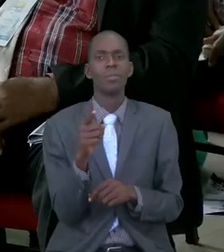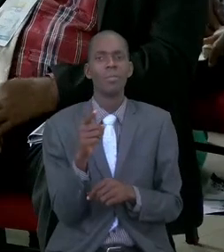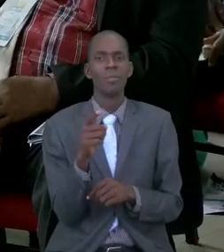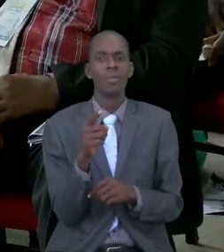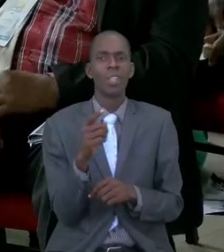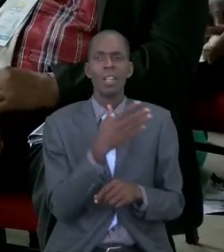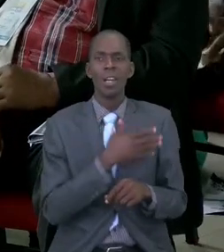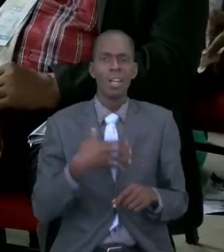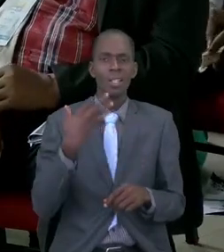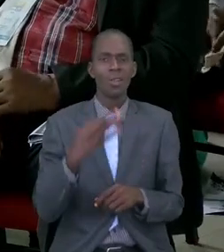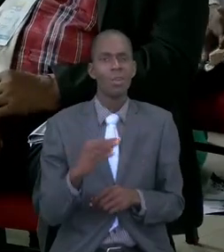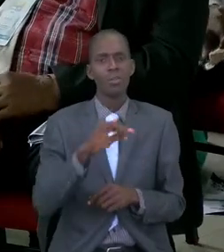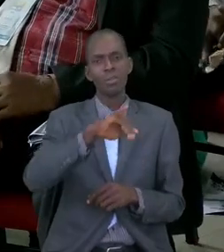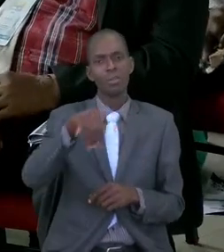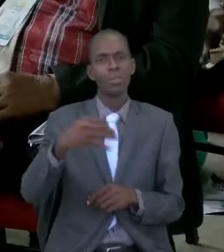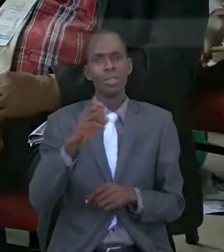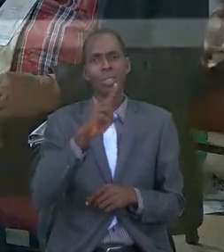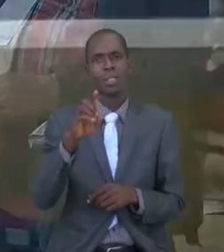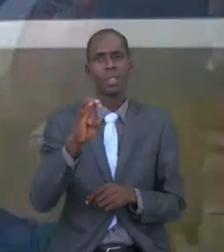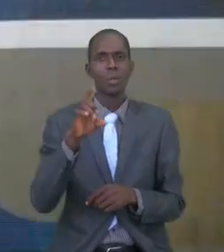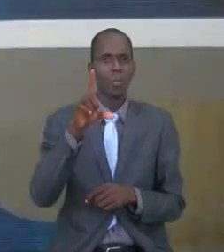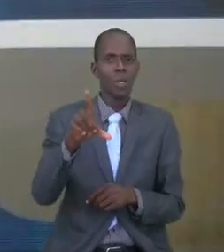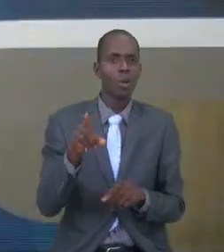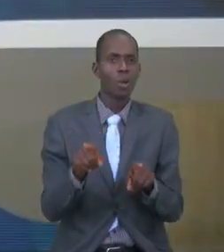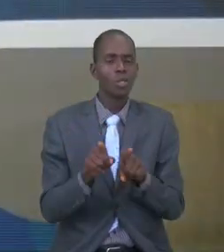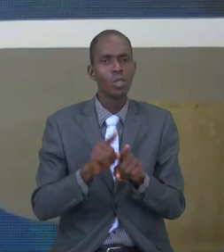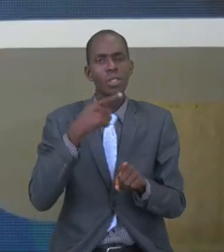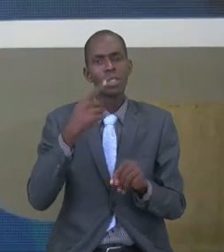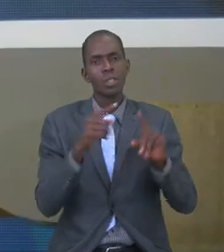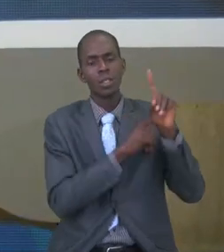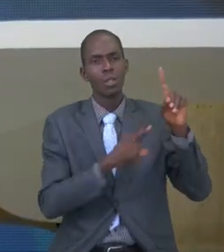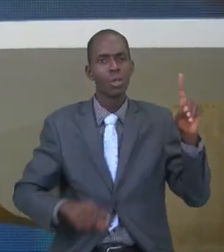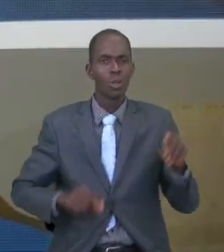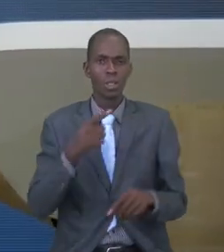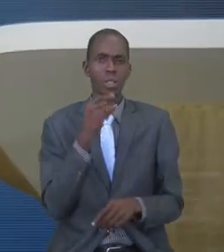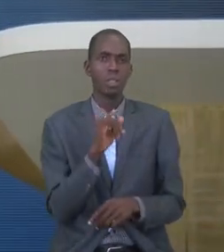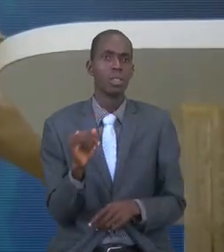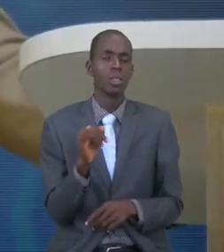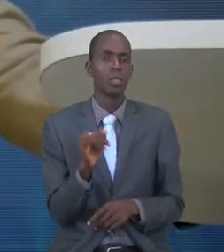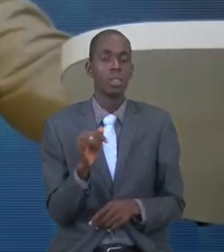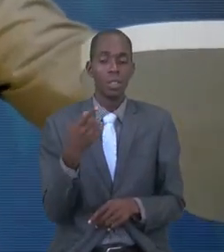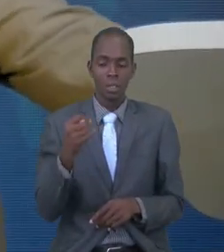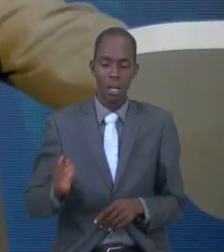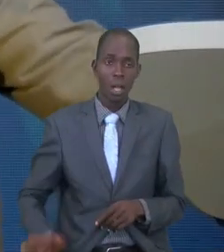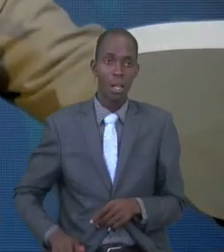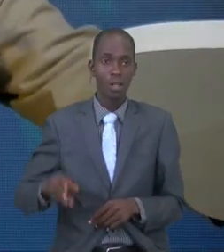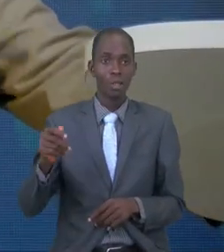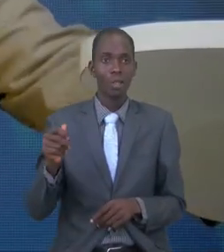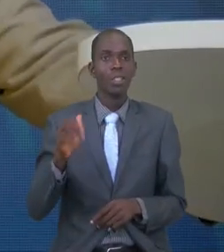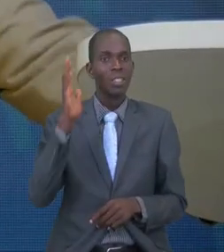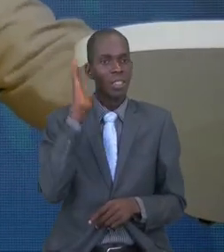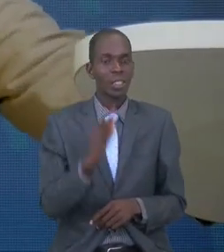of Jezebel also spake the Lord, saying, the dogs shall